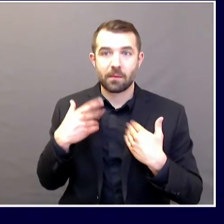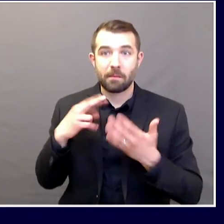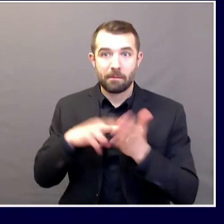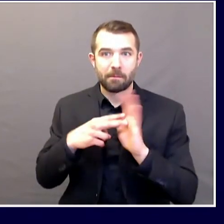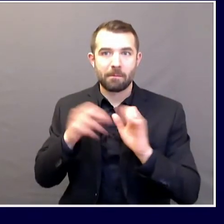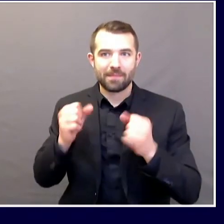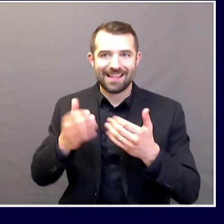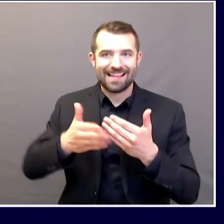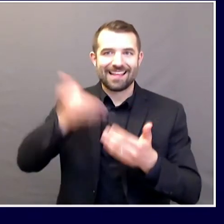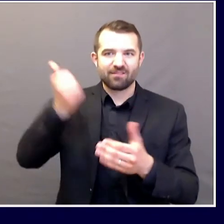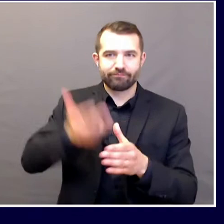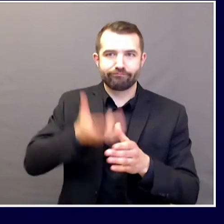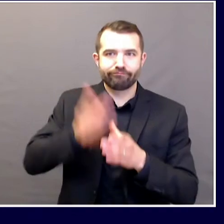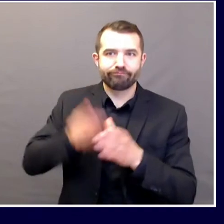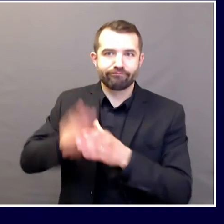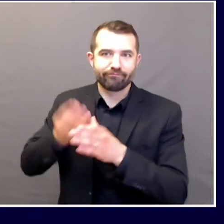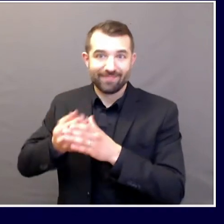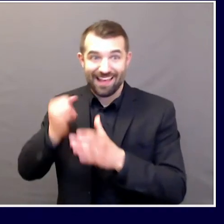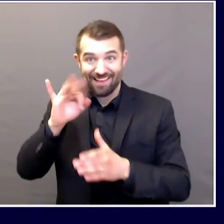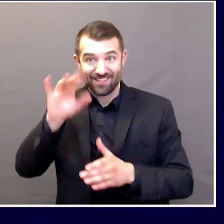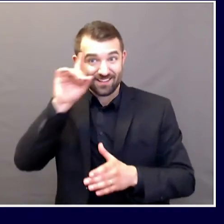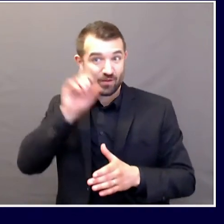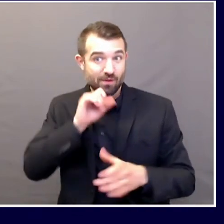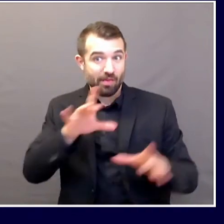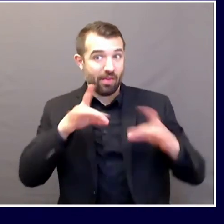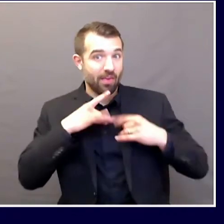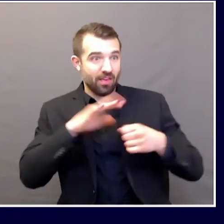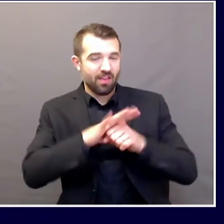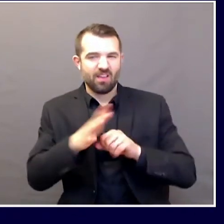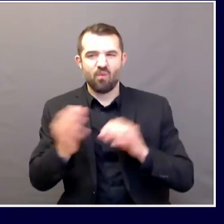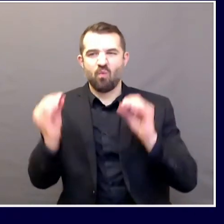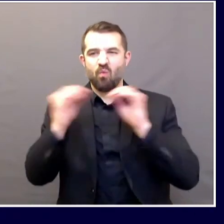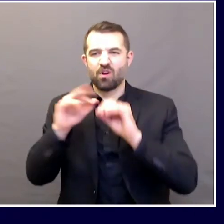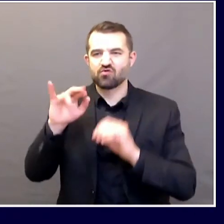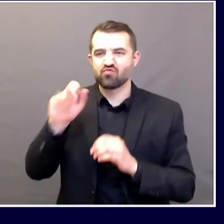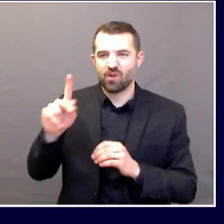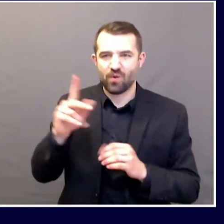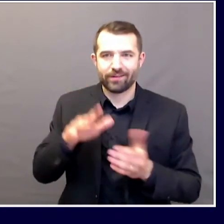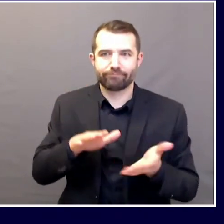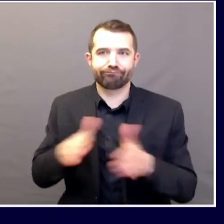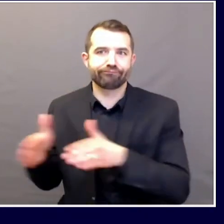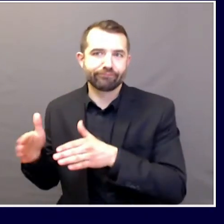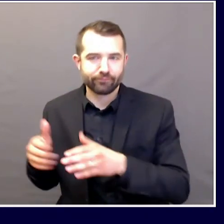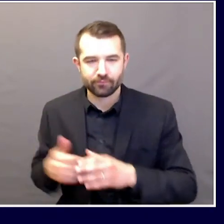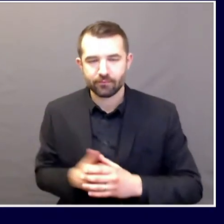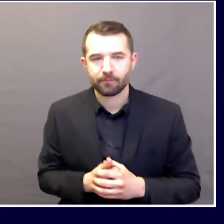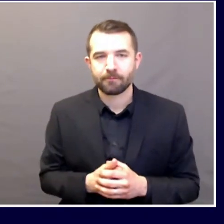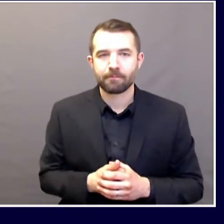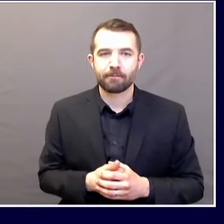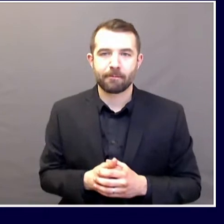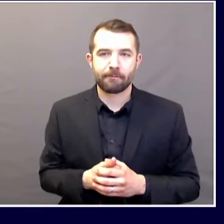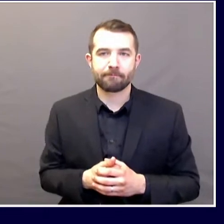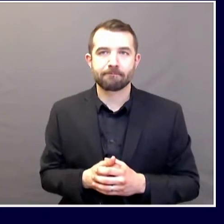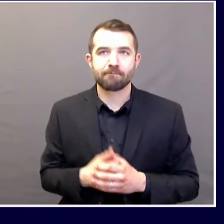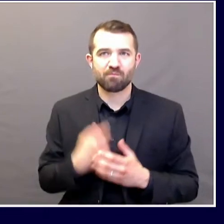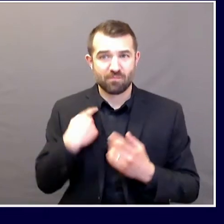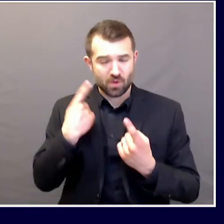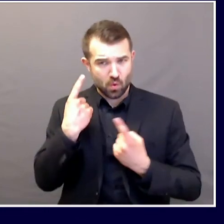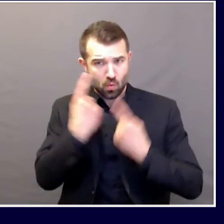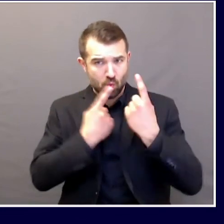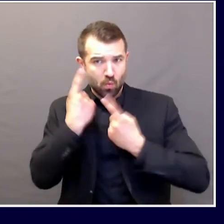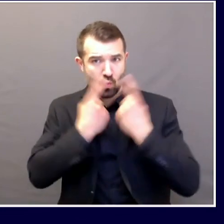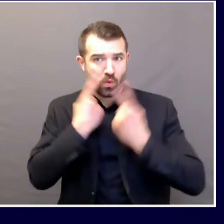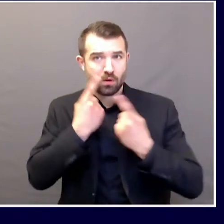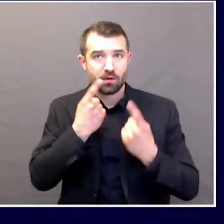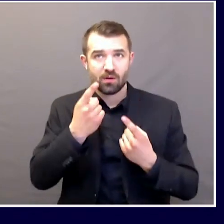comes with a 1-decade increase in age. So I'm wondering, considering kind of that data, if Maine would